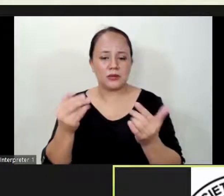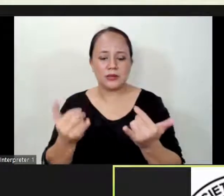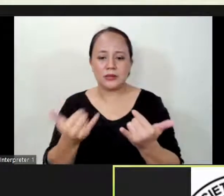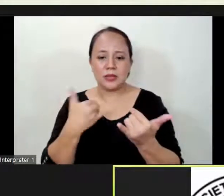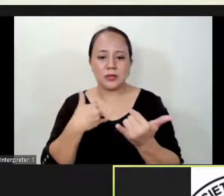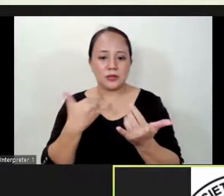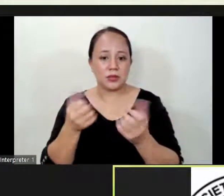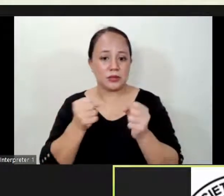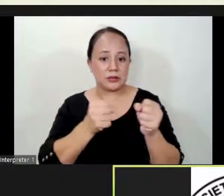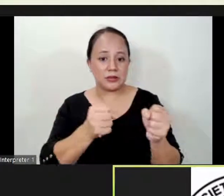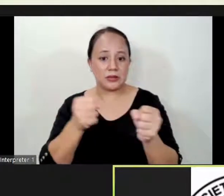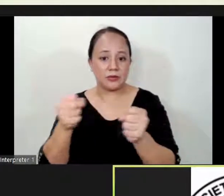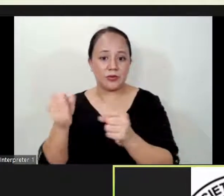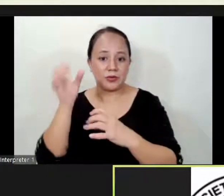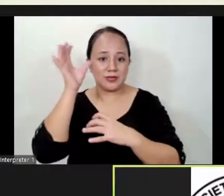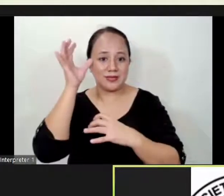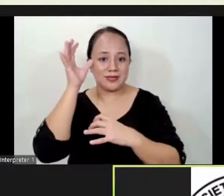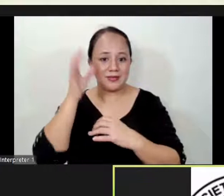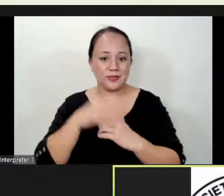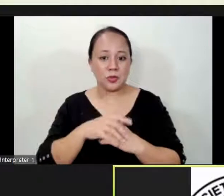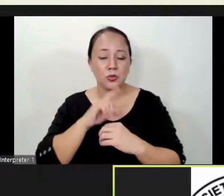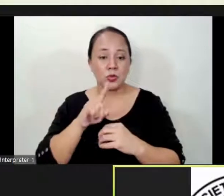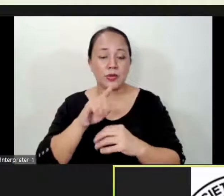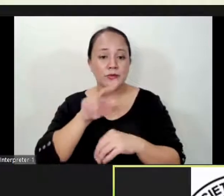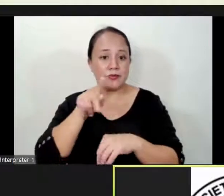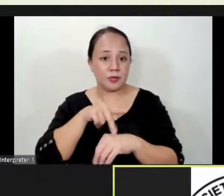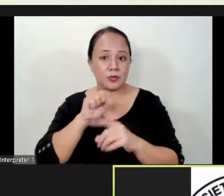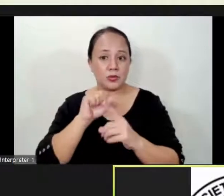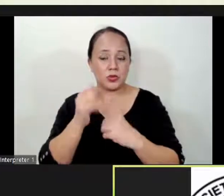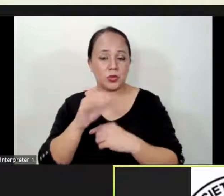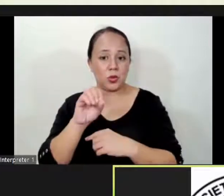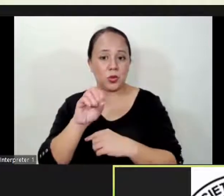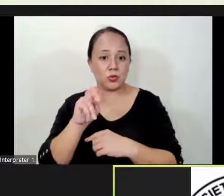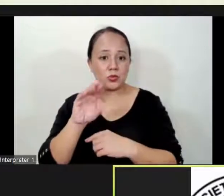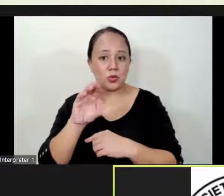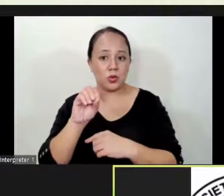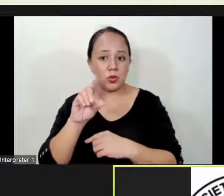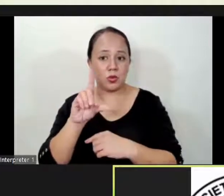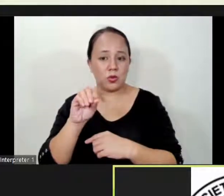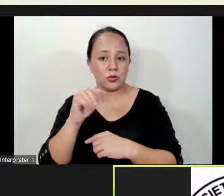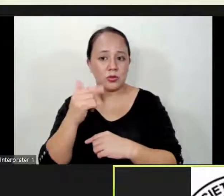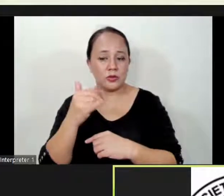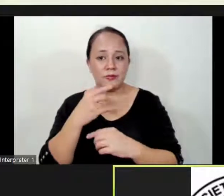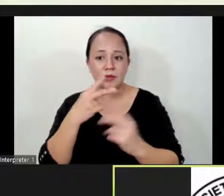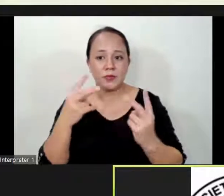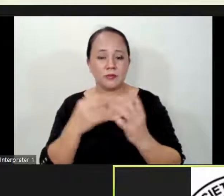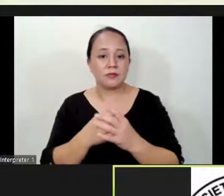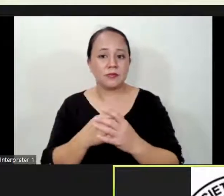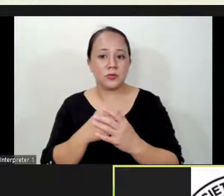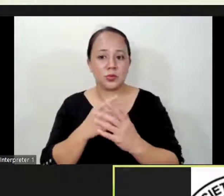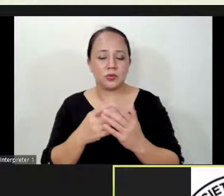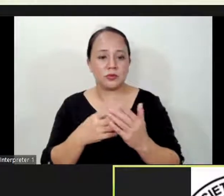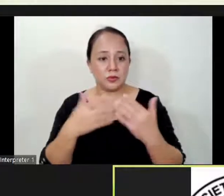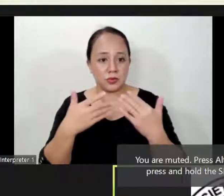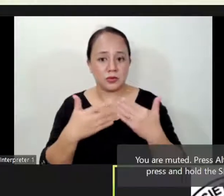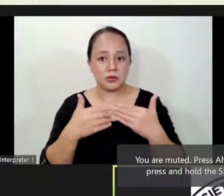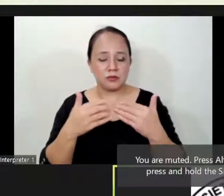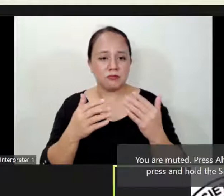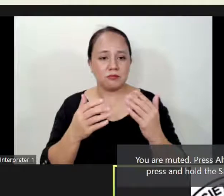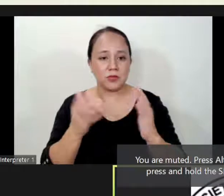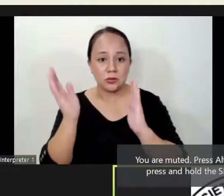our strategy for cancer. Indeed, the Philippine Society of Oncology is very much in the forefront, okay?